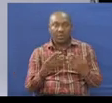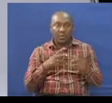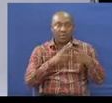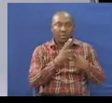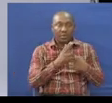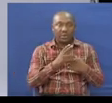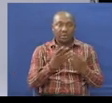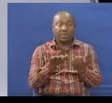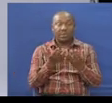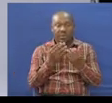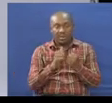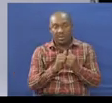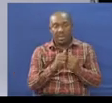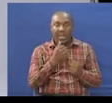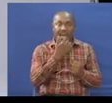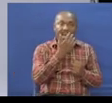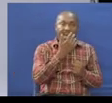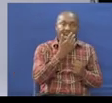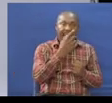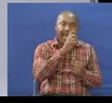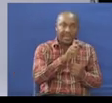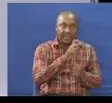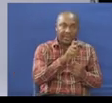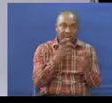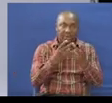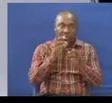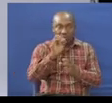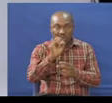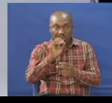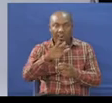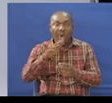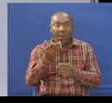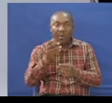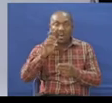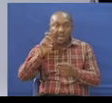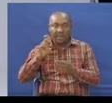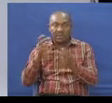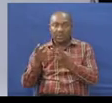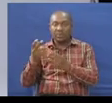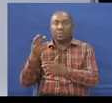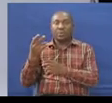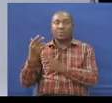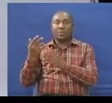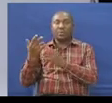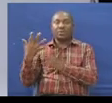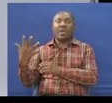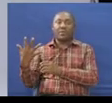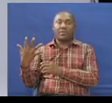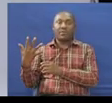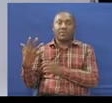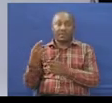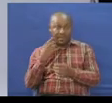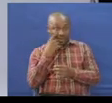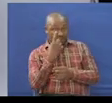Therefore, our solution is x is equal to 0 or x is equal to 5. See